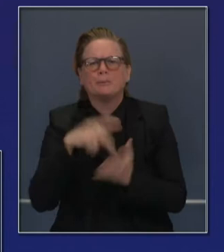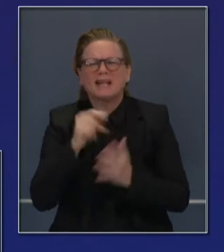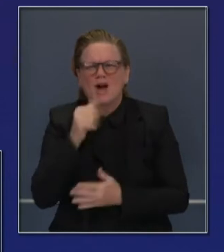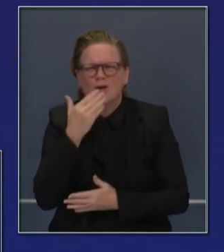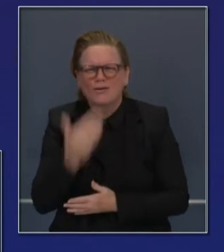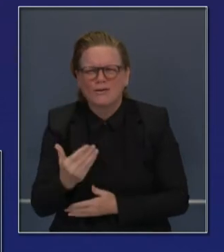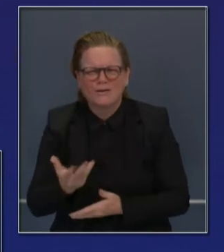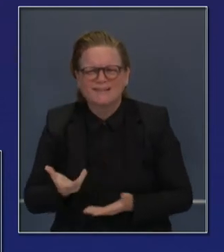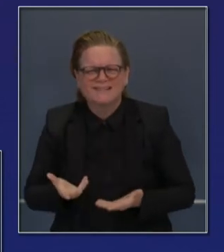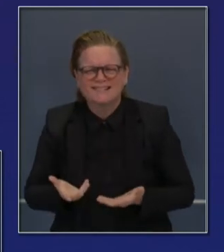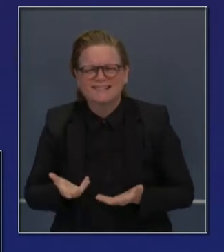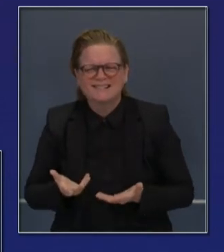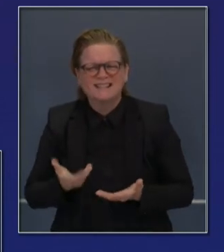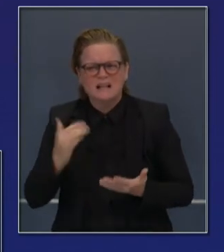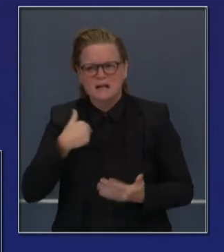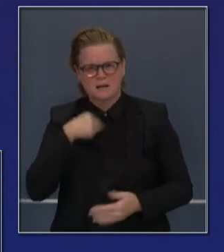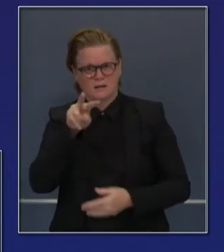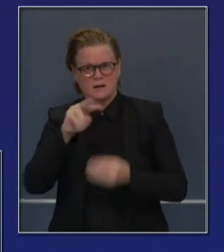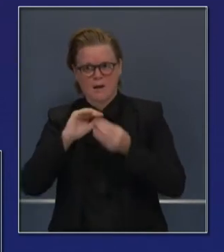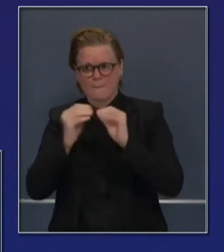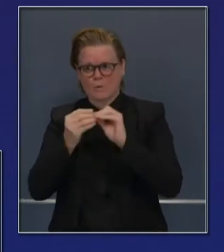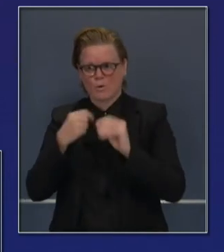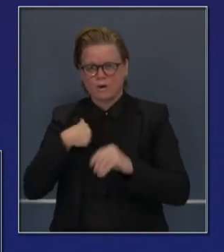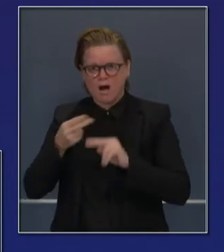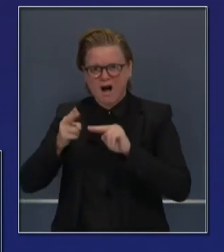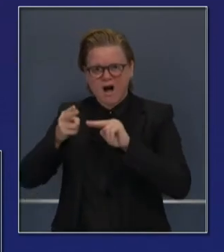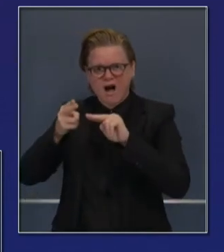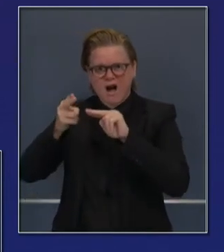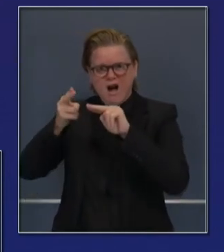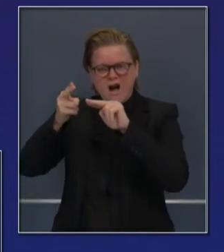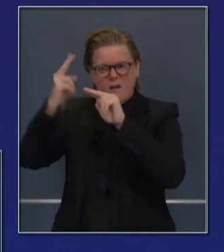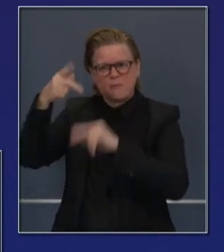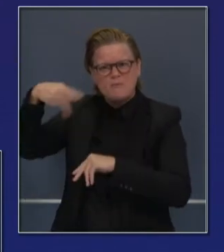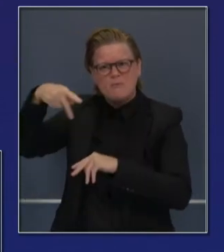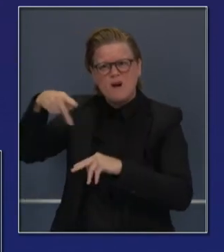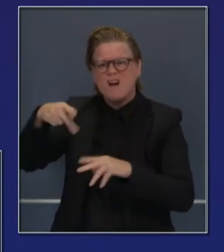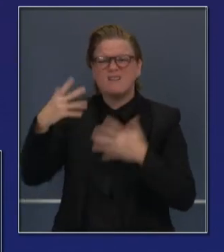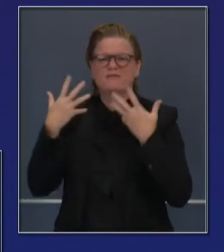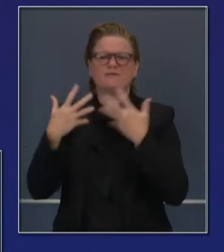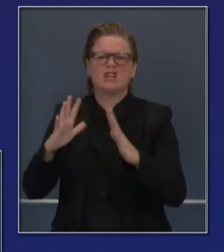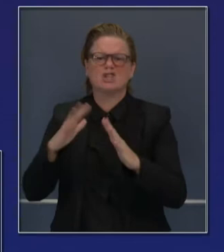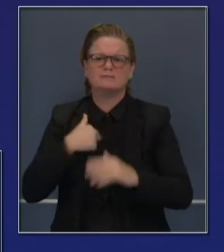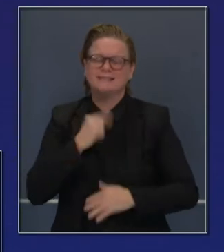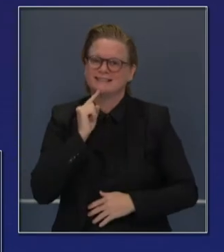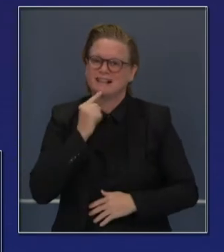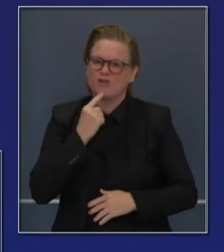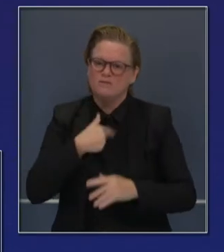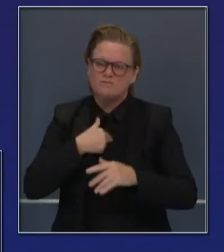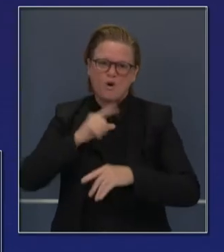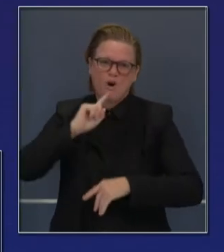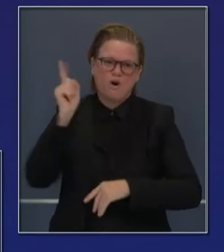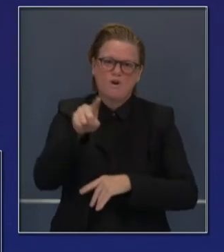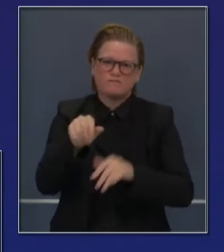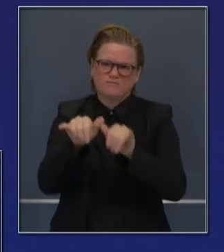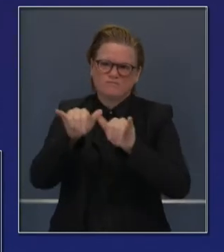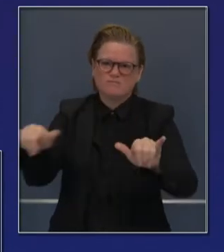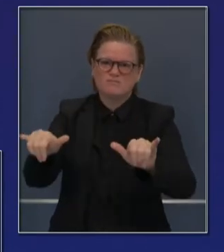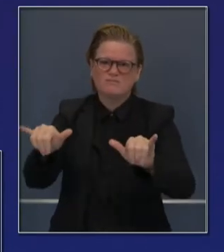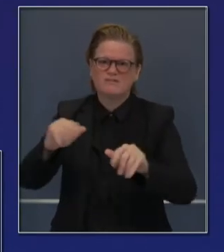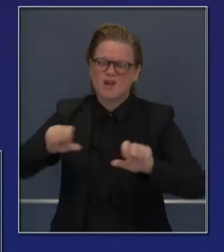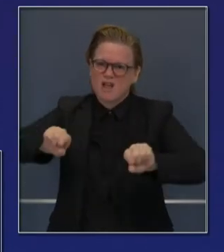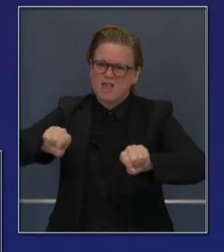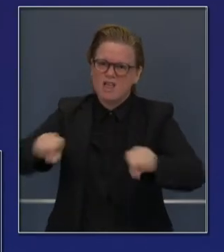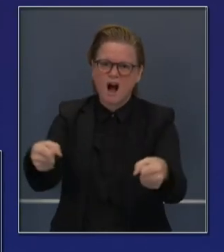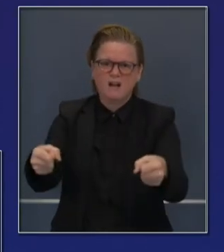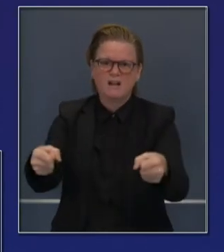see these trends continue, the potential for a stay-at-home order for those regions in purple because